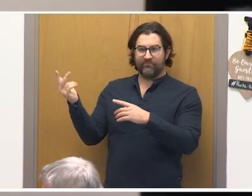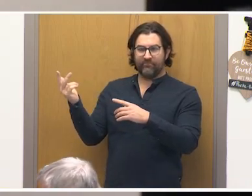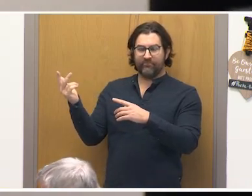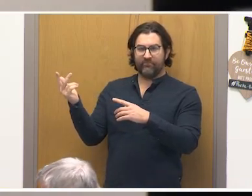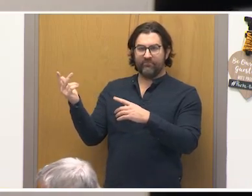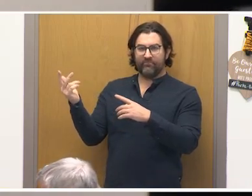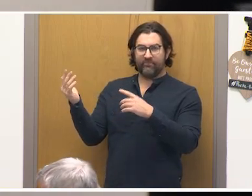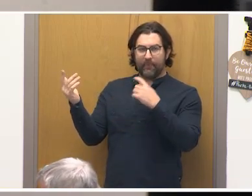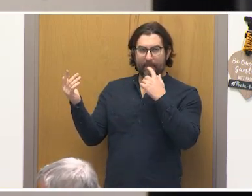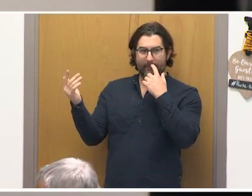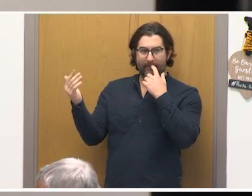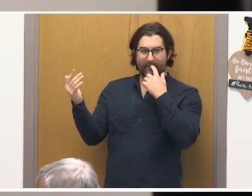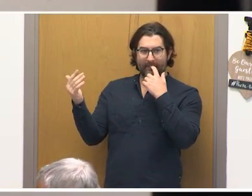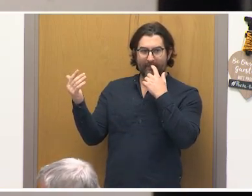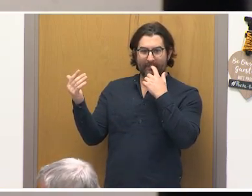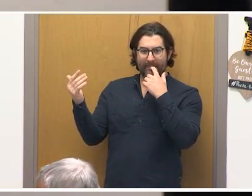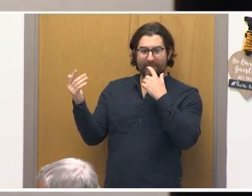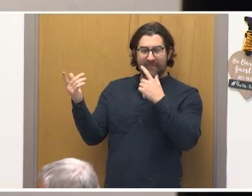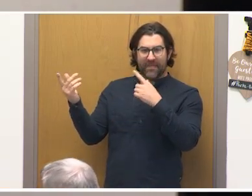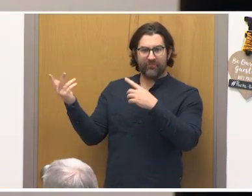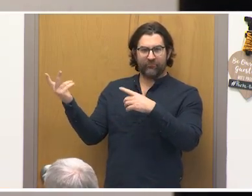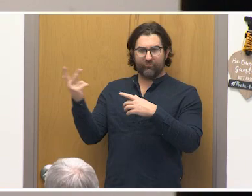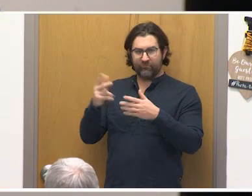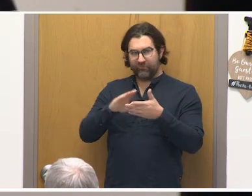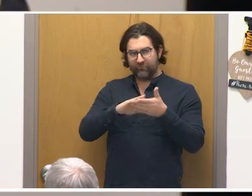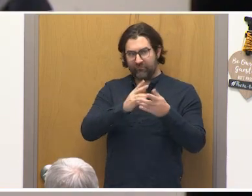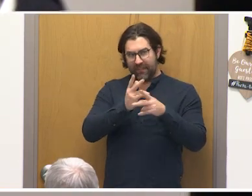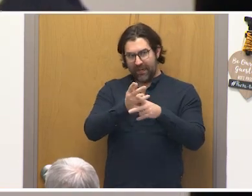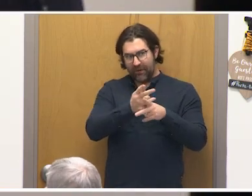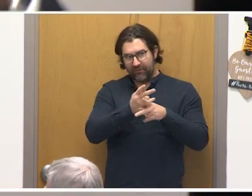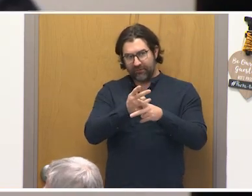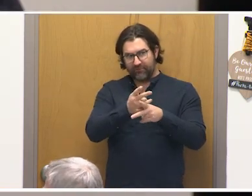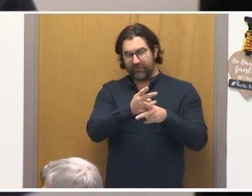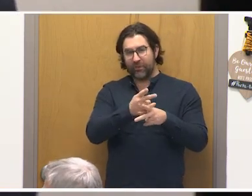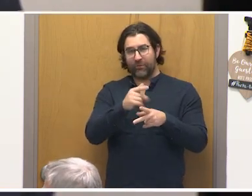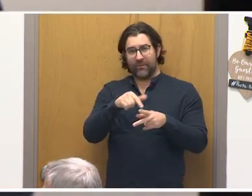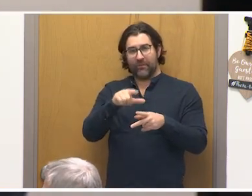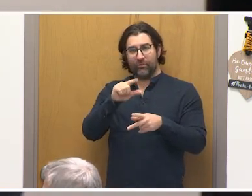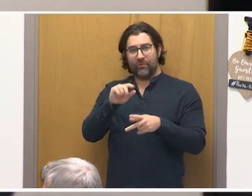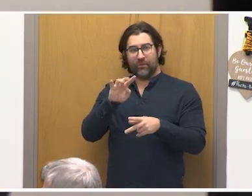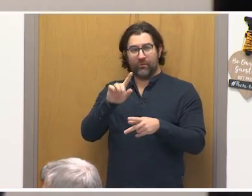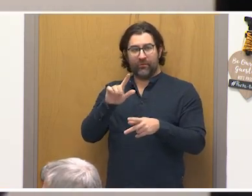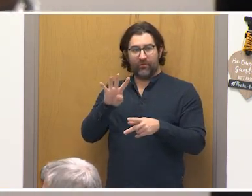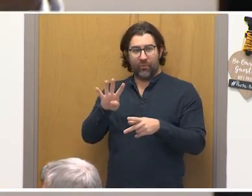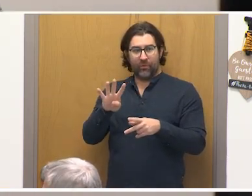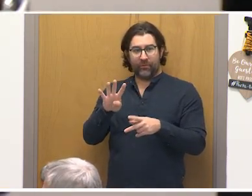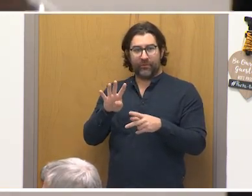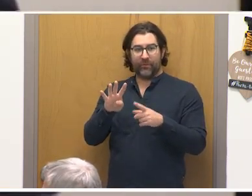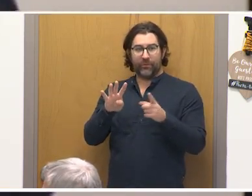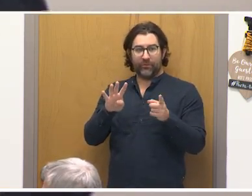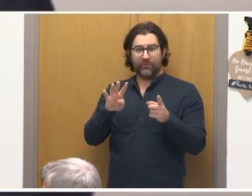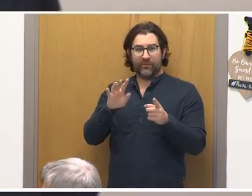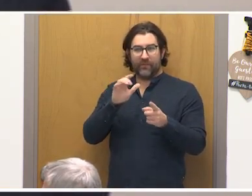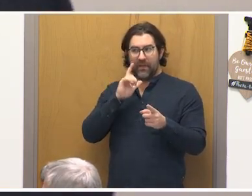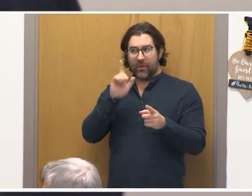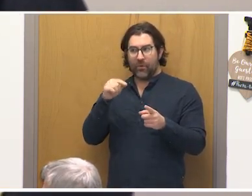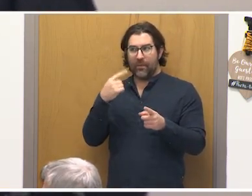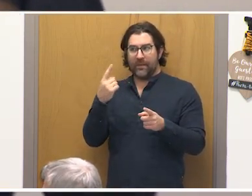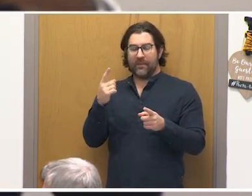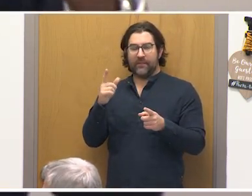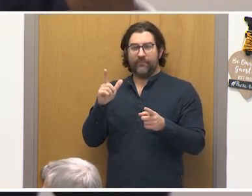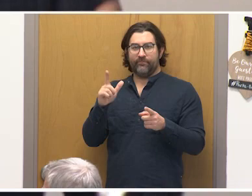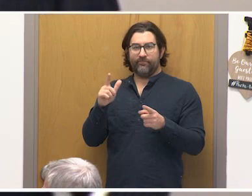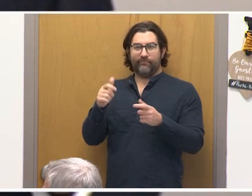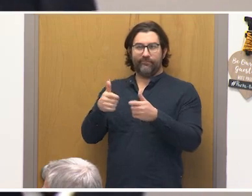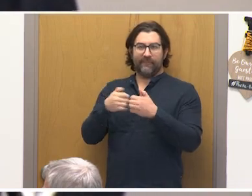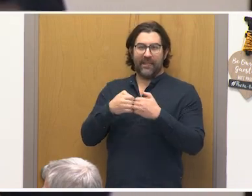Street off of Blackador, and we was able to take care of it. So this is 2024. So it's not just landlines. You can